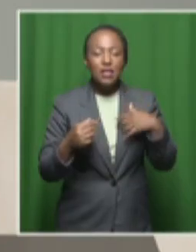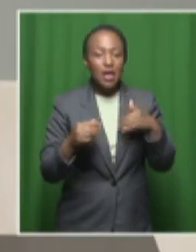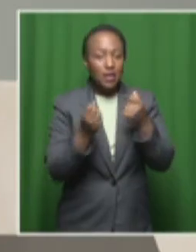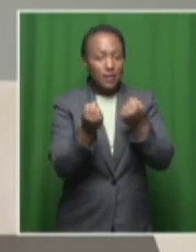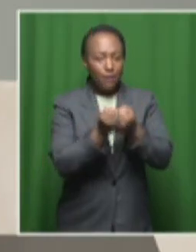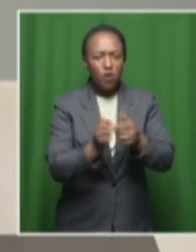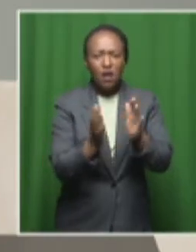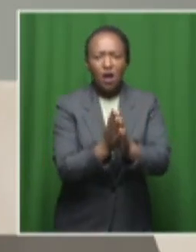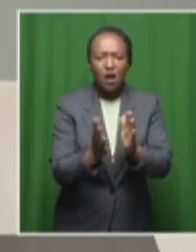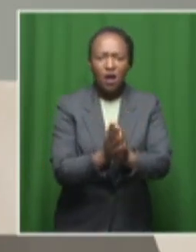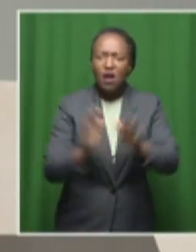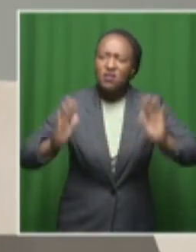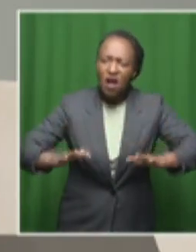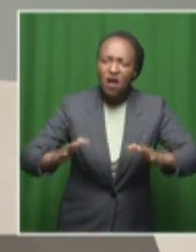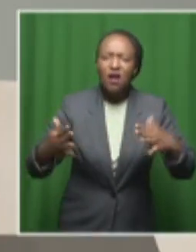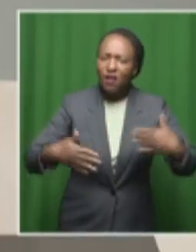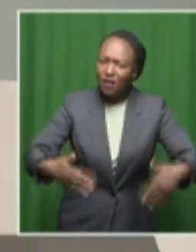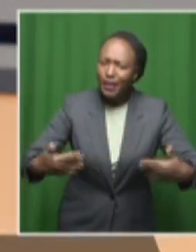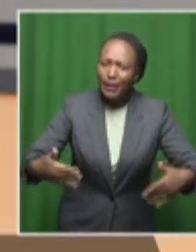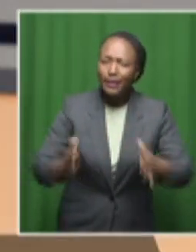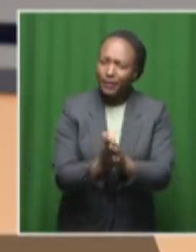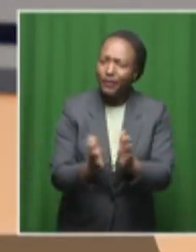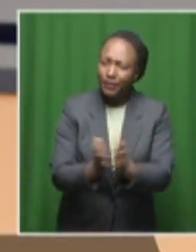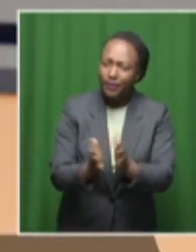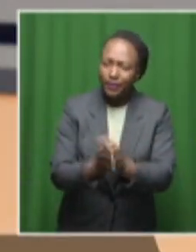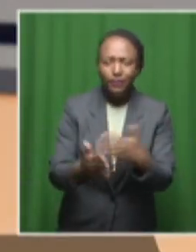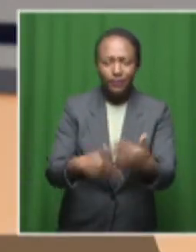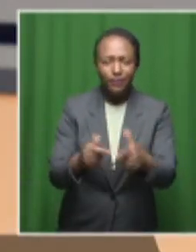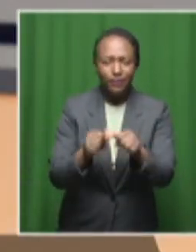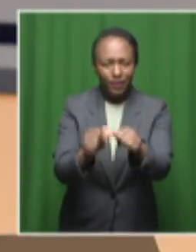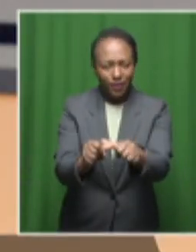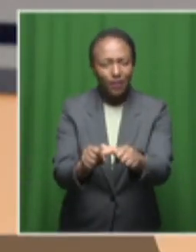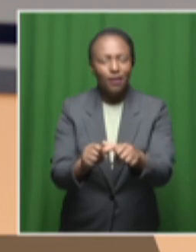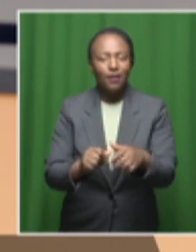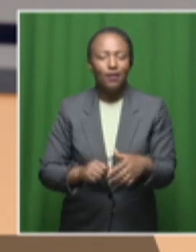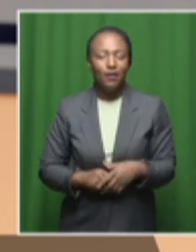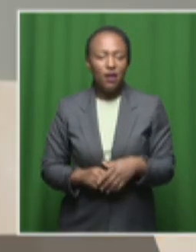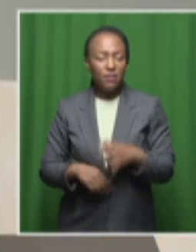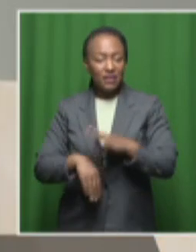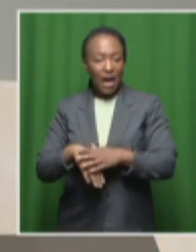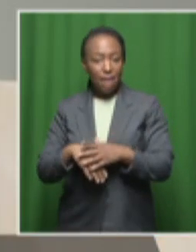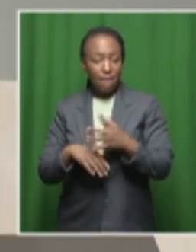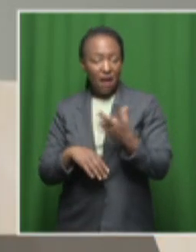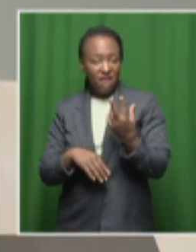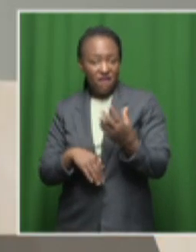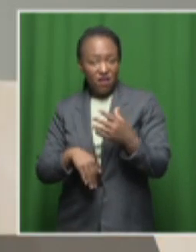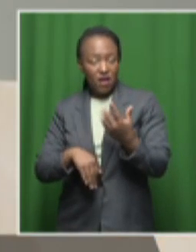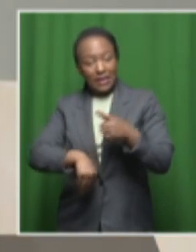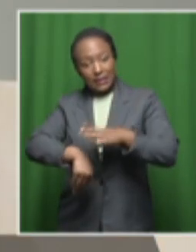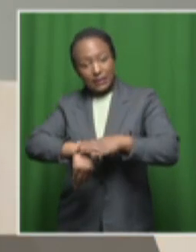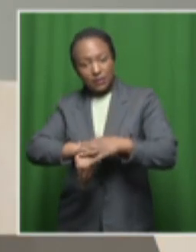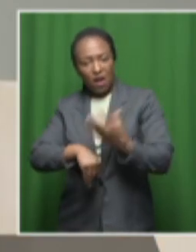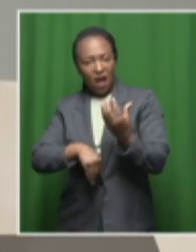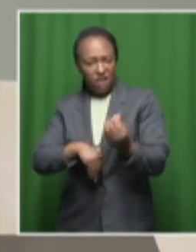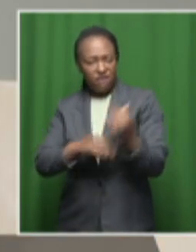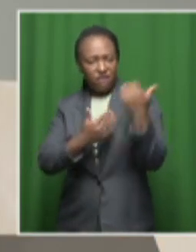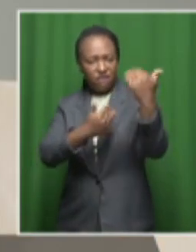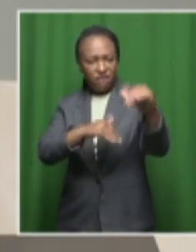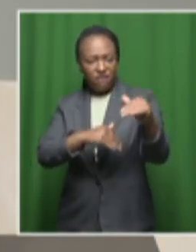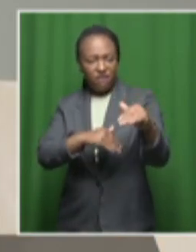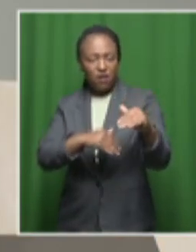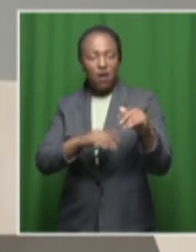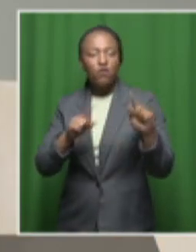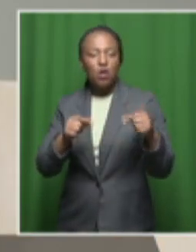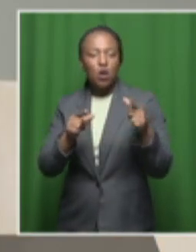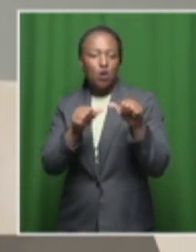saying, go, make it, you're going to get there. Are there cutoffs on this race? I think, you know, when you can't continue,